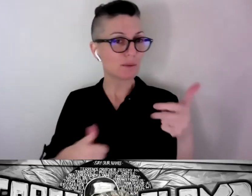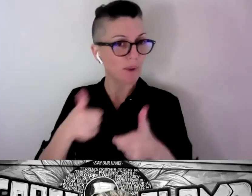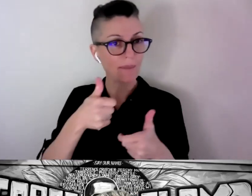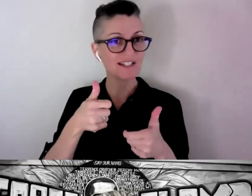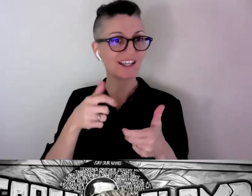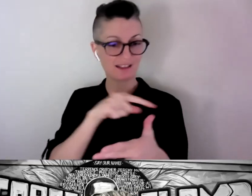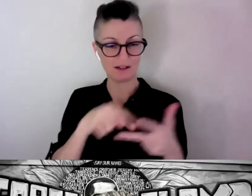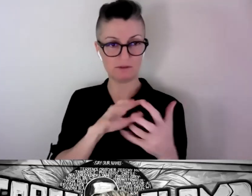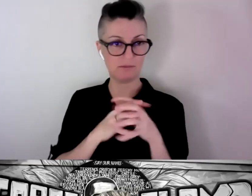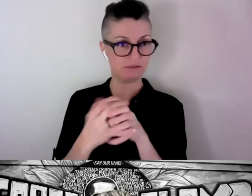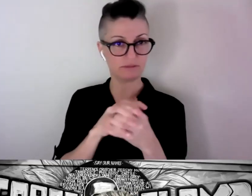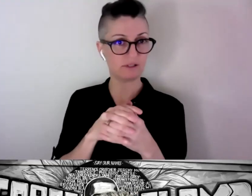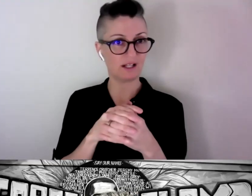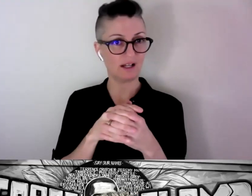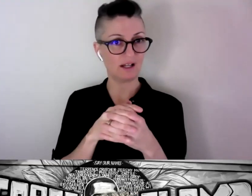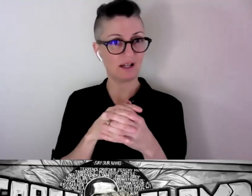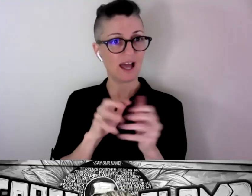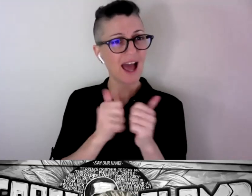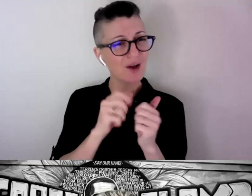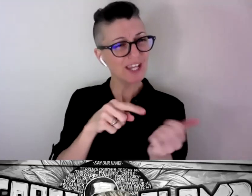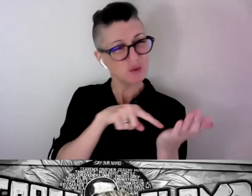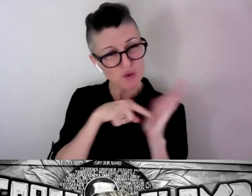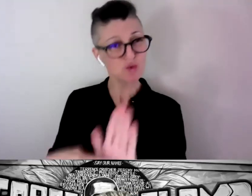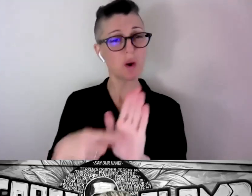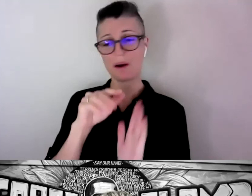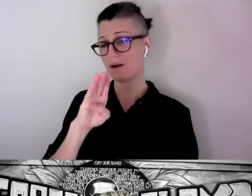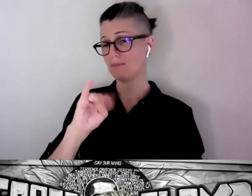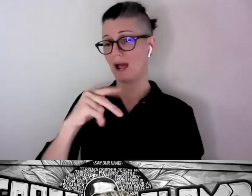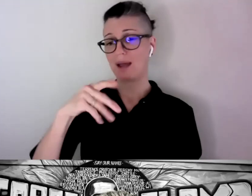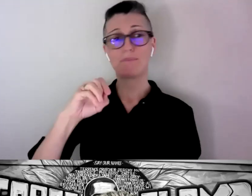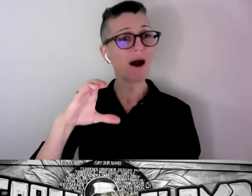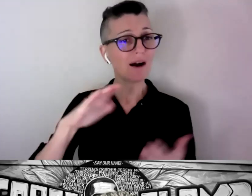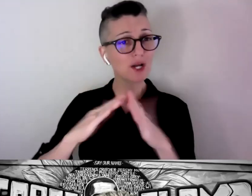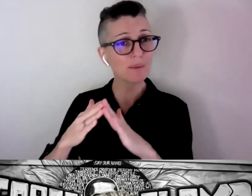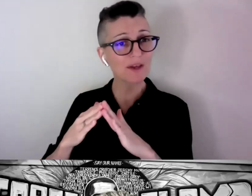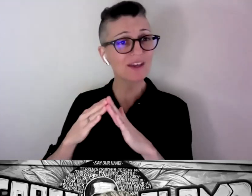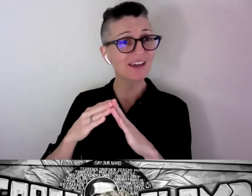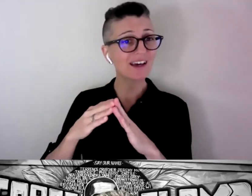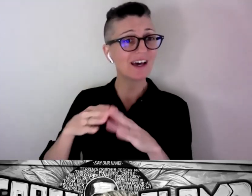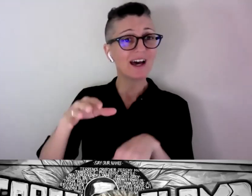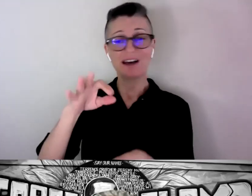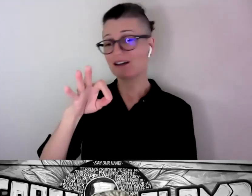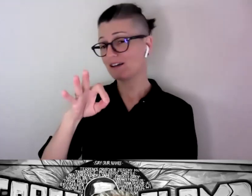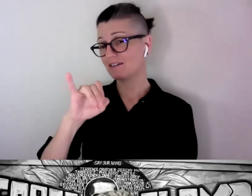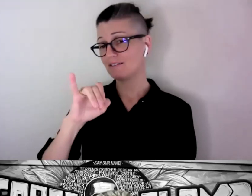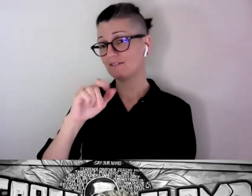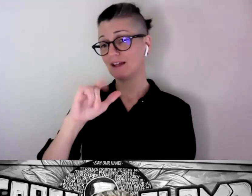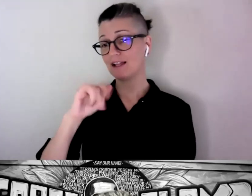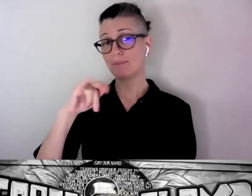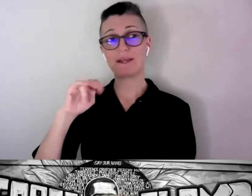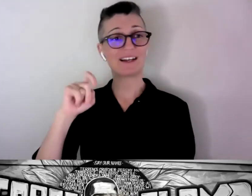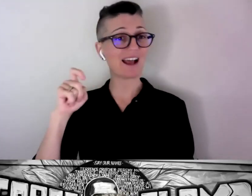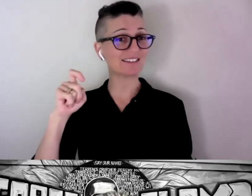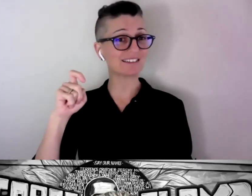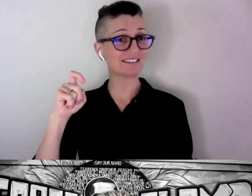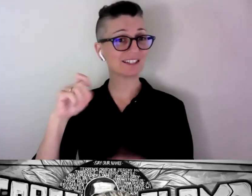the power, the intelligence of BIPOC communities, particularly the Filipinx community. You know, and it feels like we're always kind of like in tension there, and so I